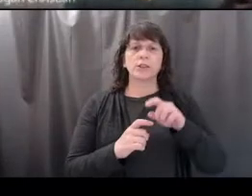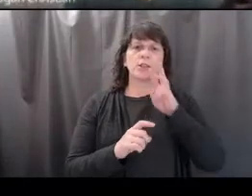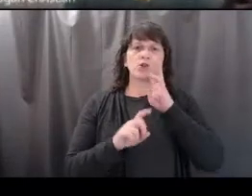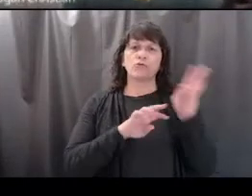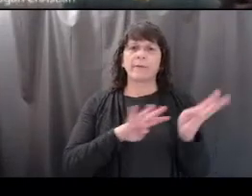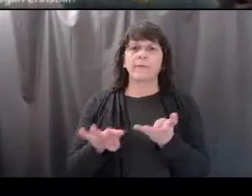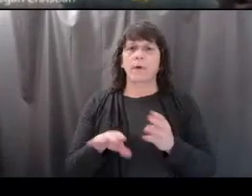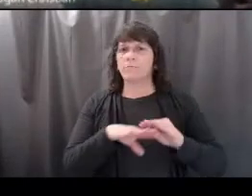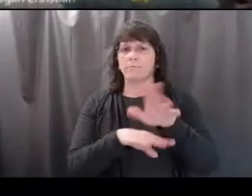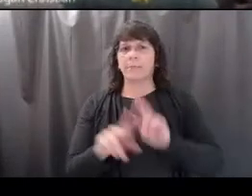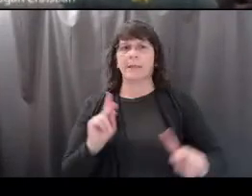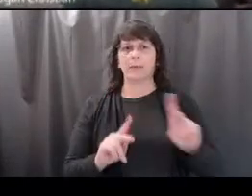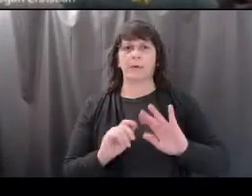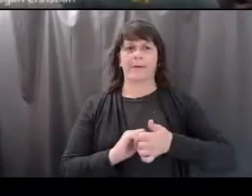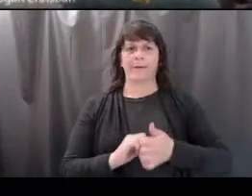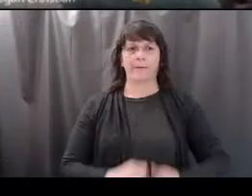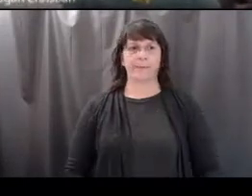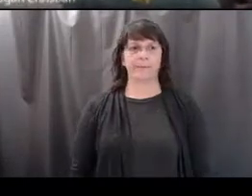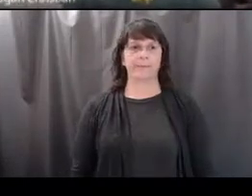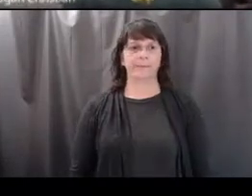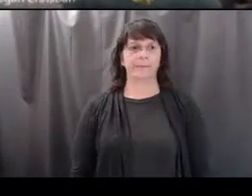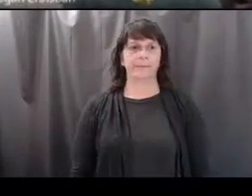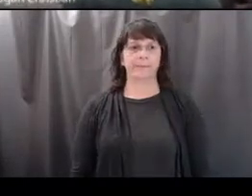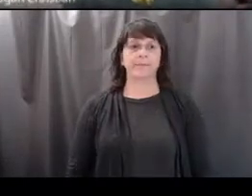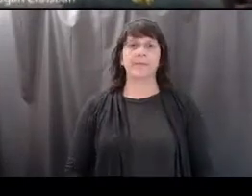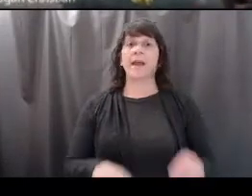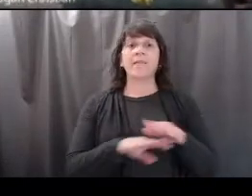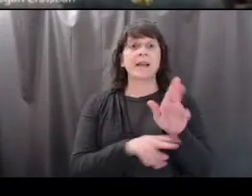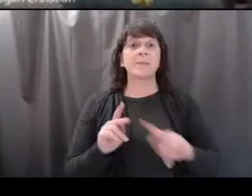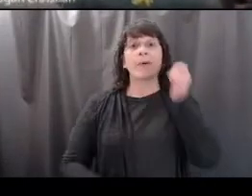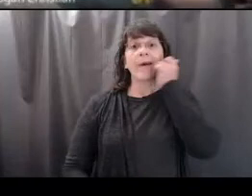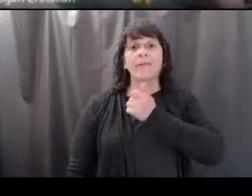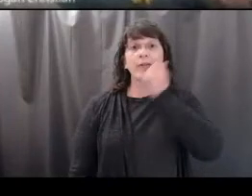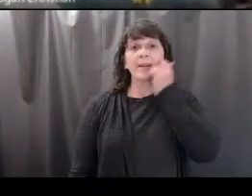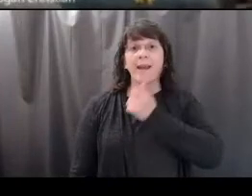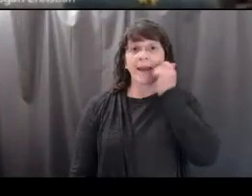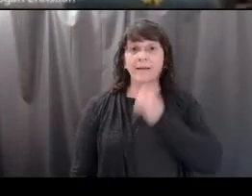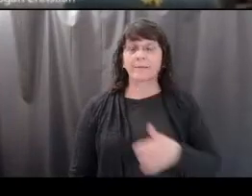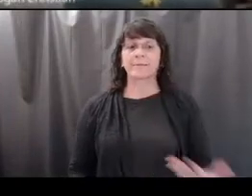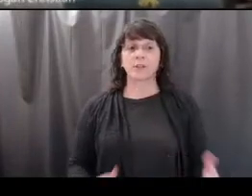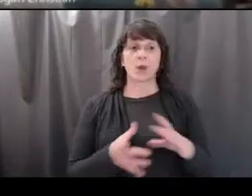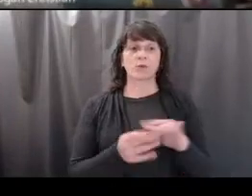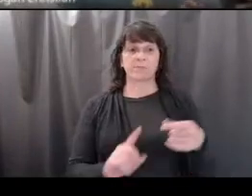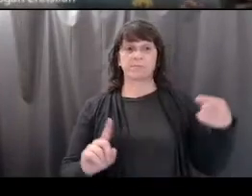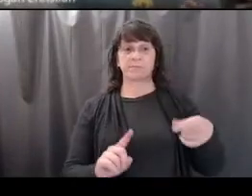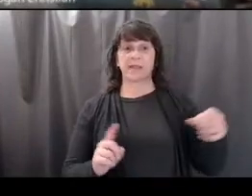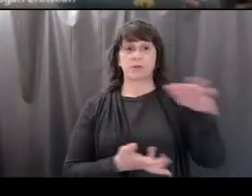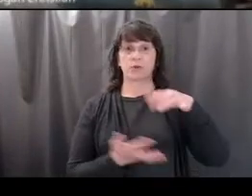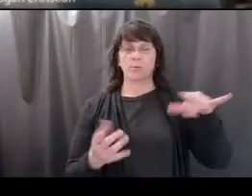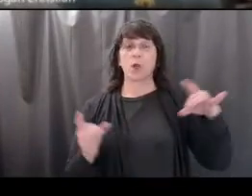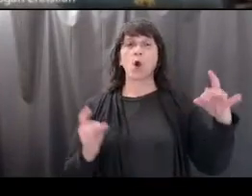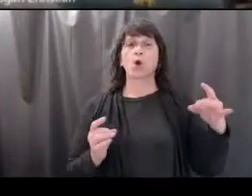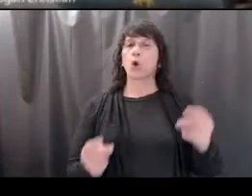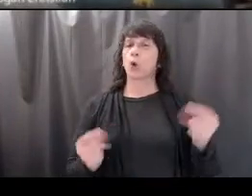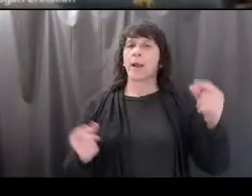people? So streamflow affects people every day. And so speaking of storms, let's have a quick brainstorm